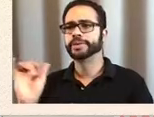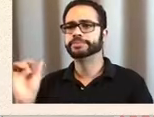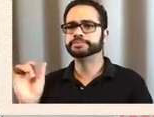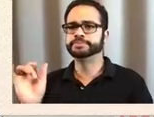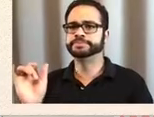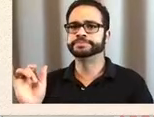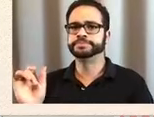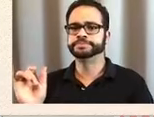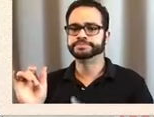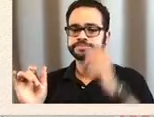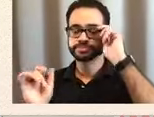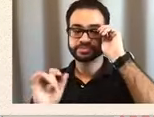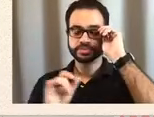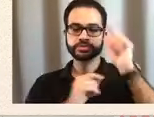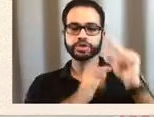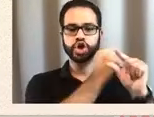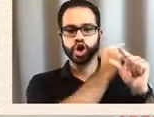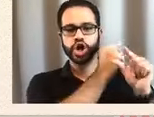guardian advocacy does.